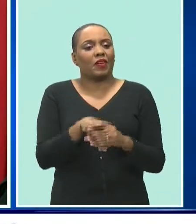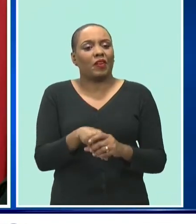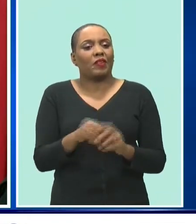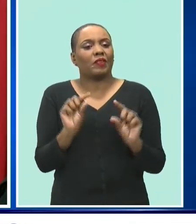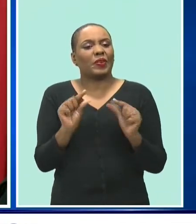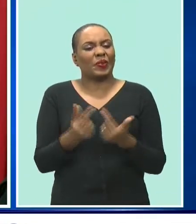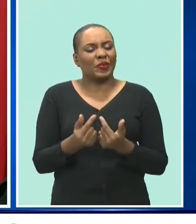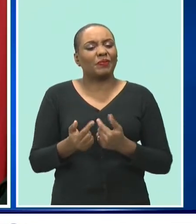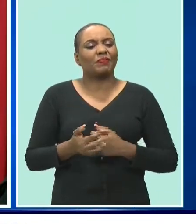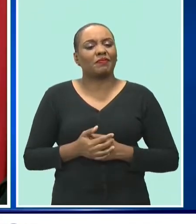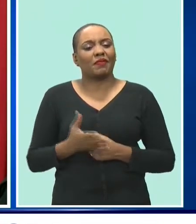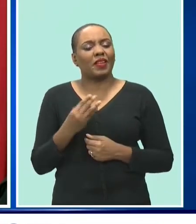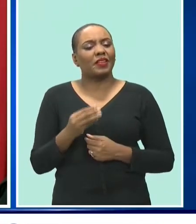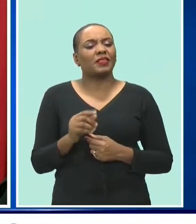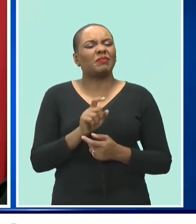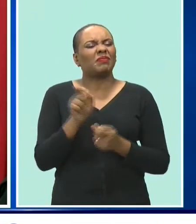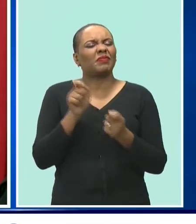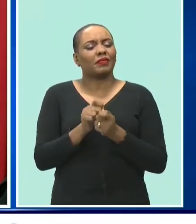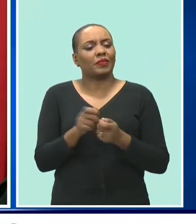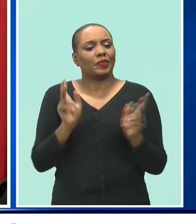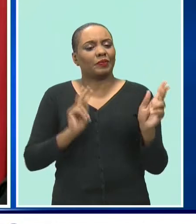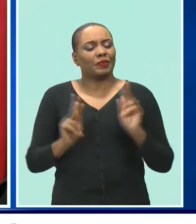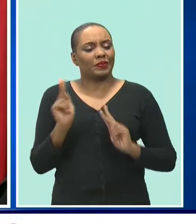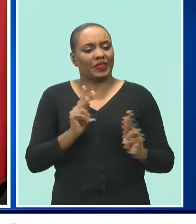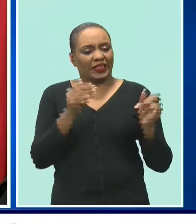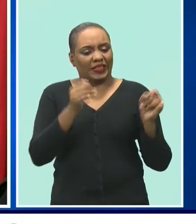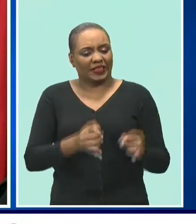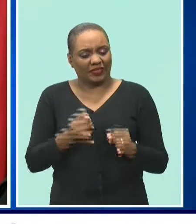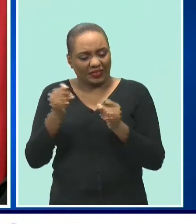and specially selected officials.